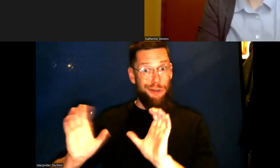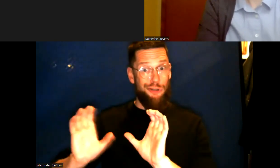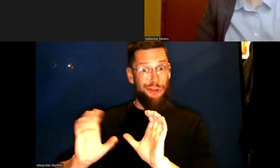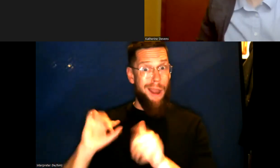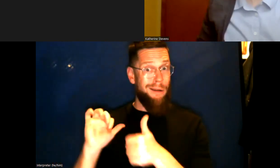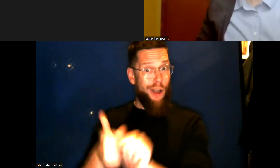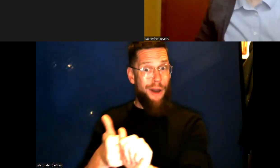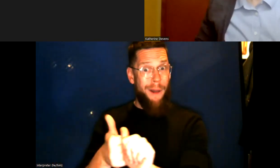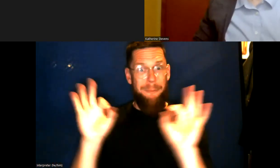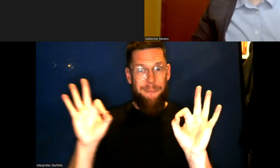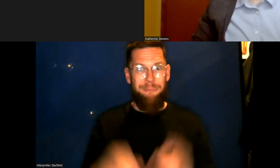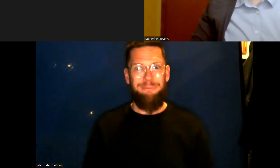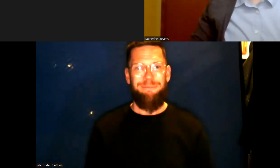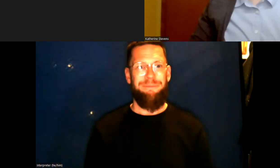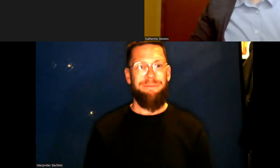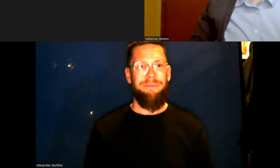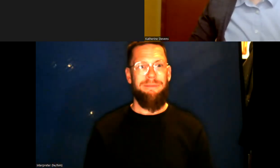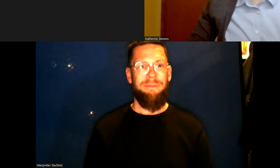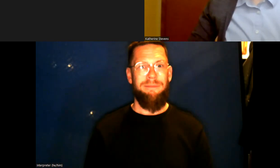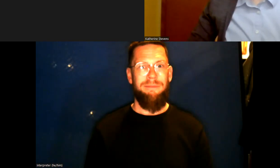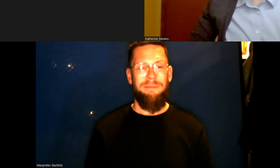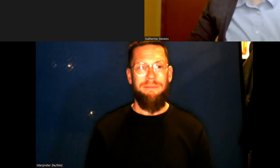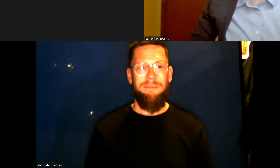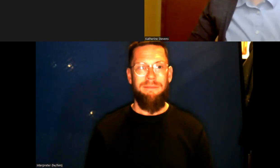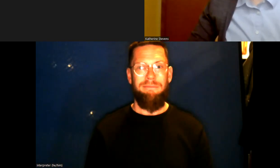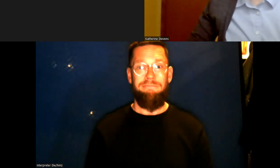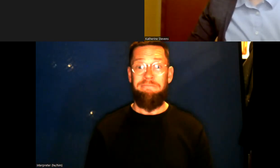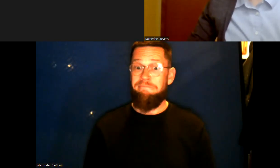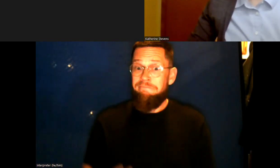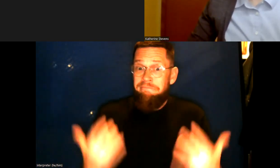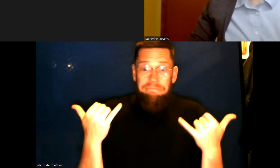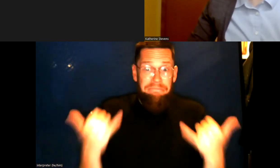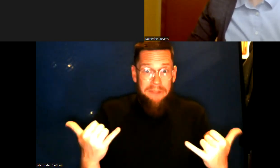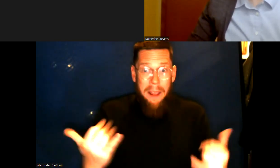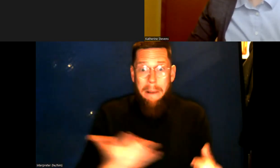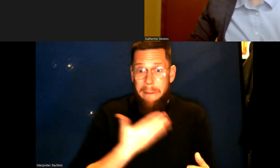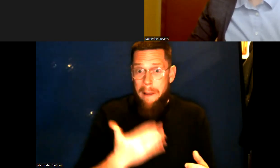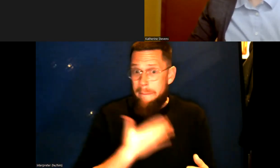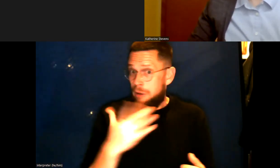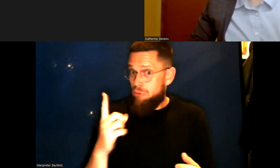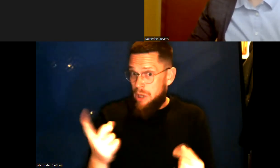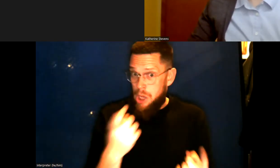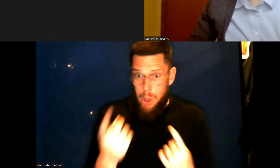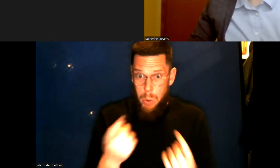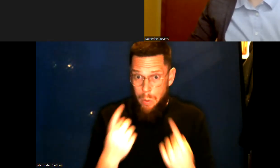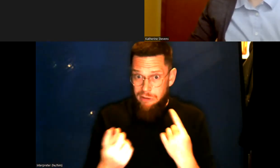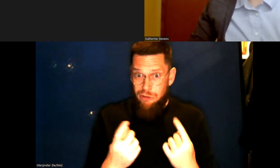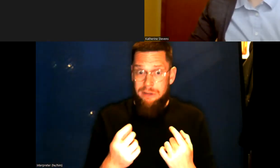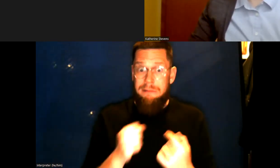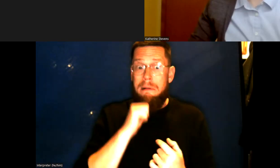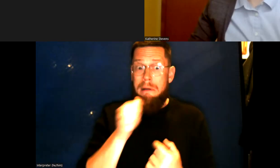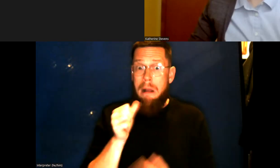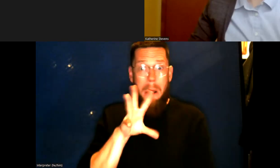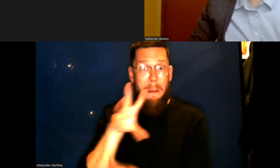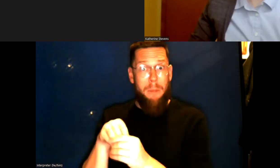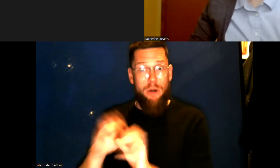Great, excellent. So I'm happy to take any questions that haven't been asked in the chat. You can use